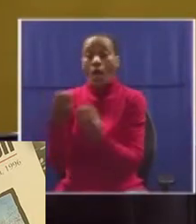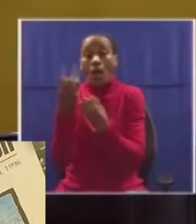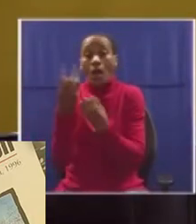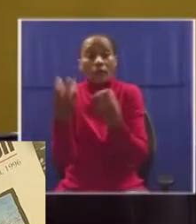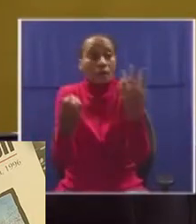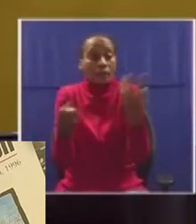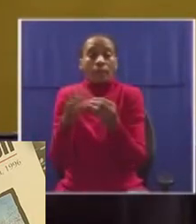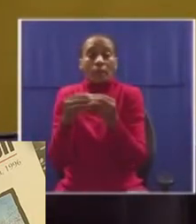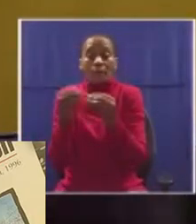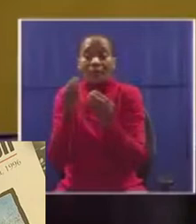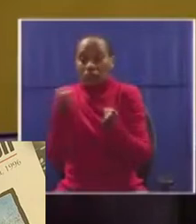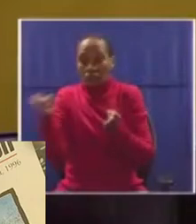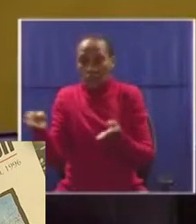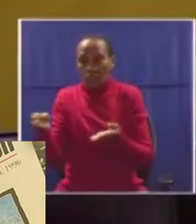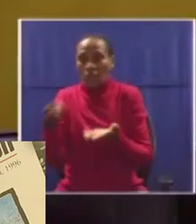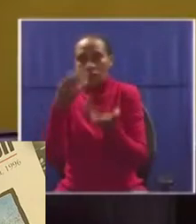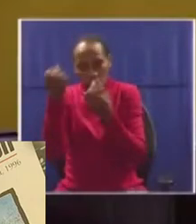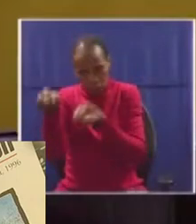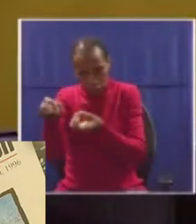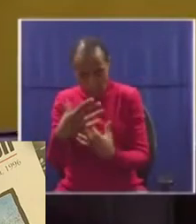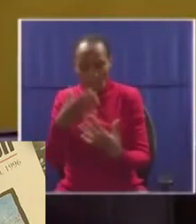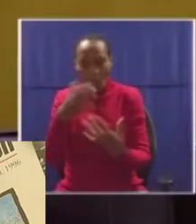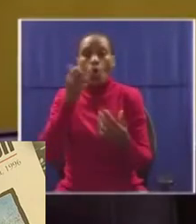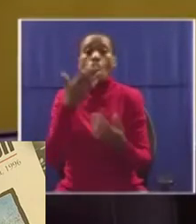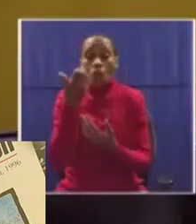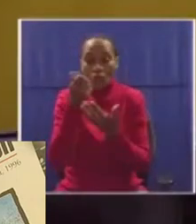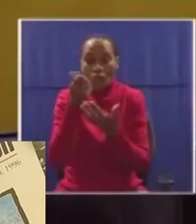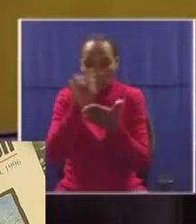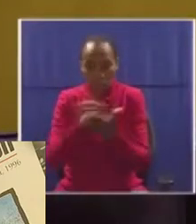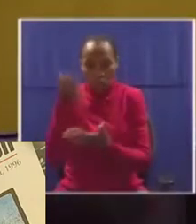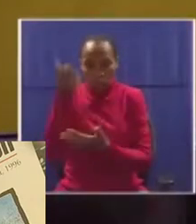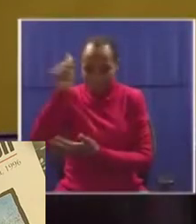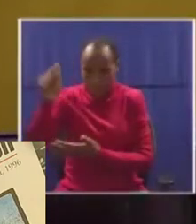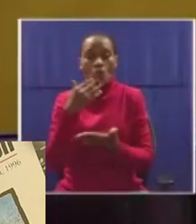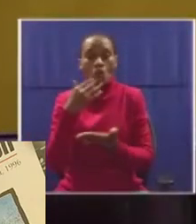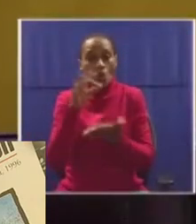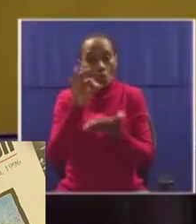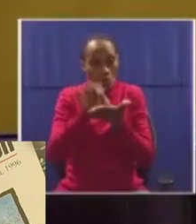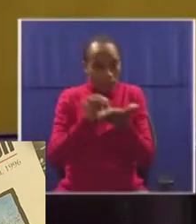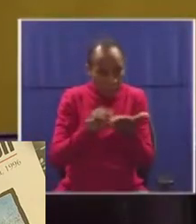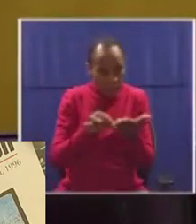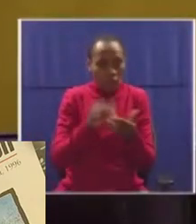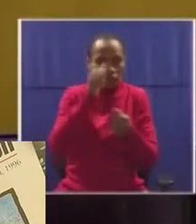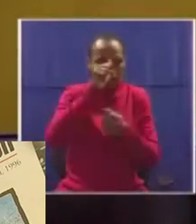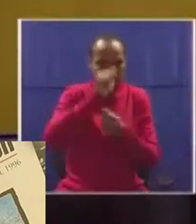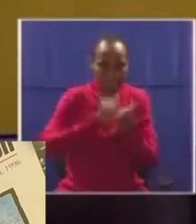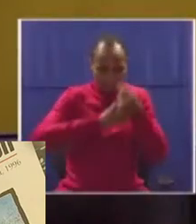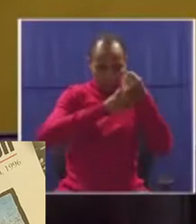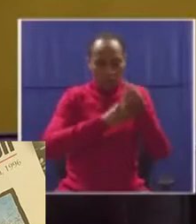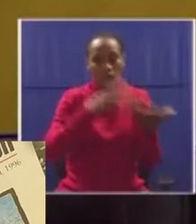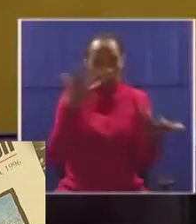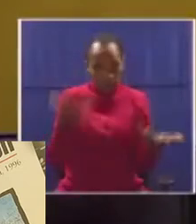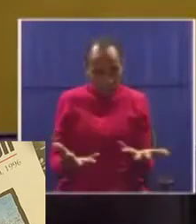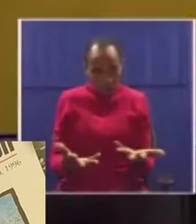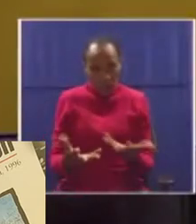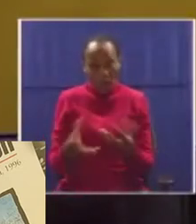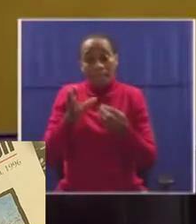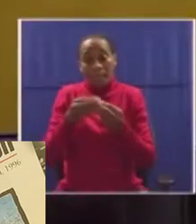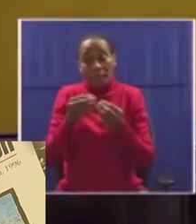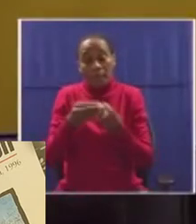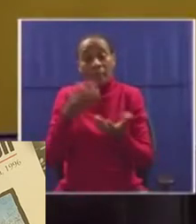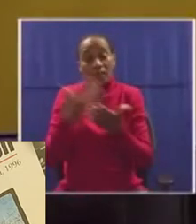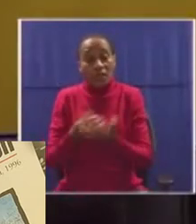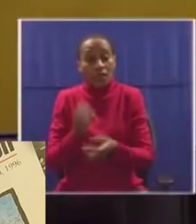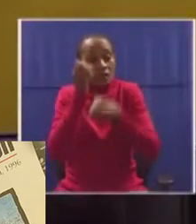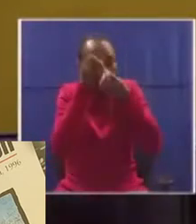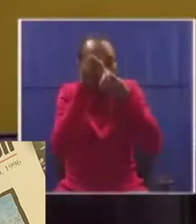if they vote for or against the question a member who wishes to abstain a vote against the party vote May do so by informing the